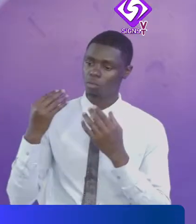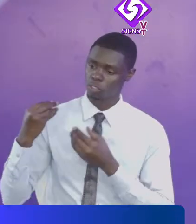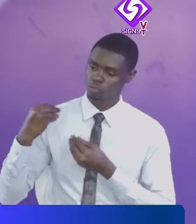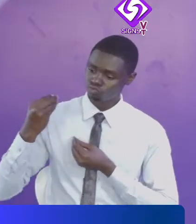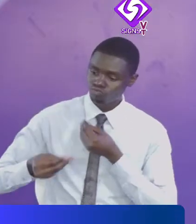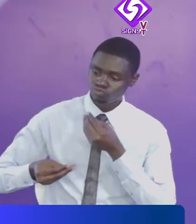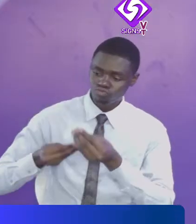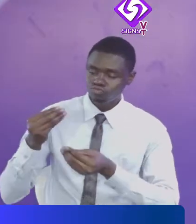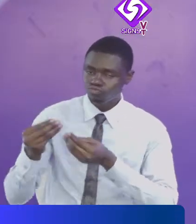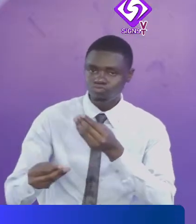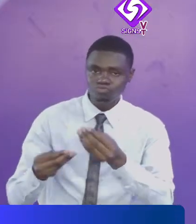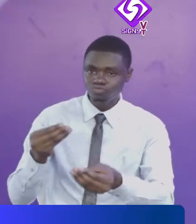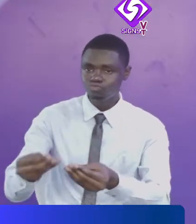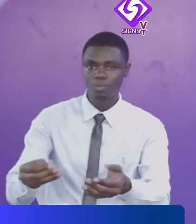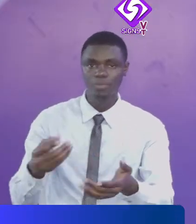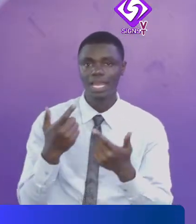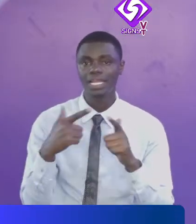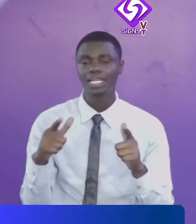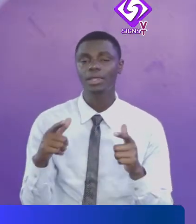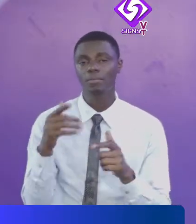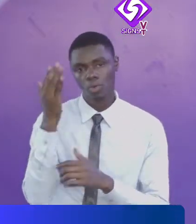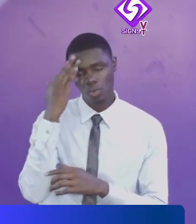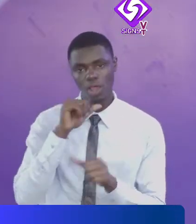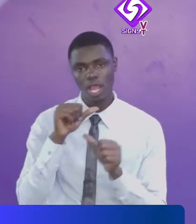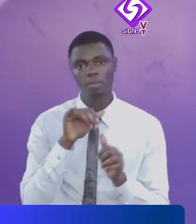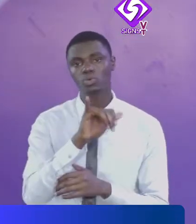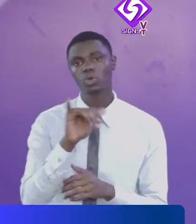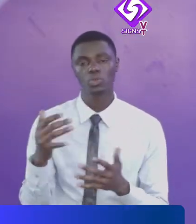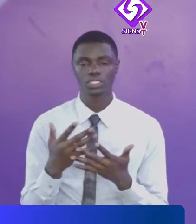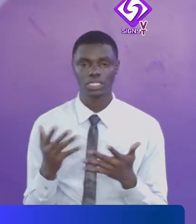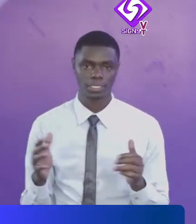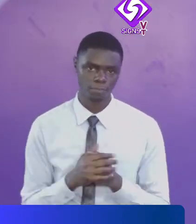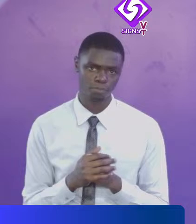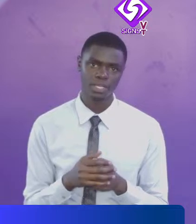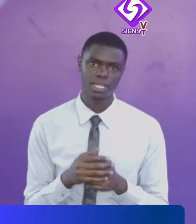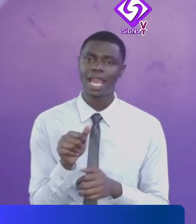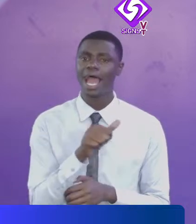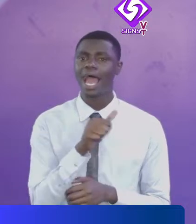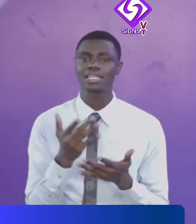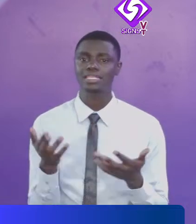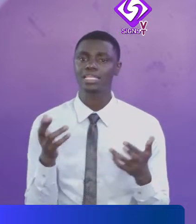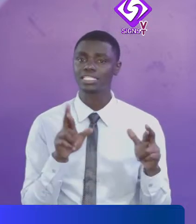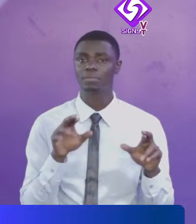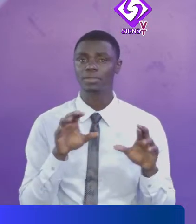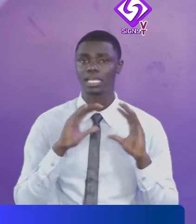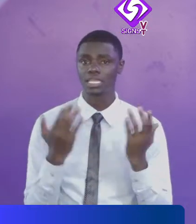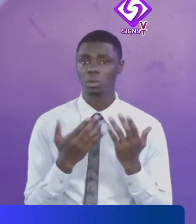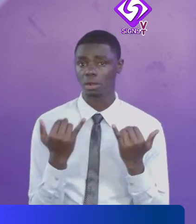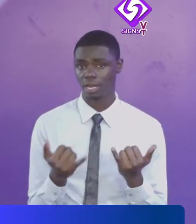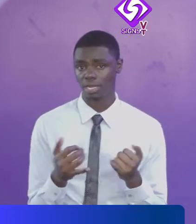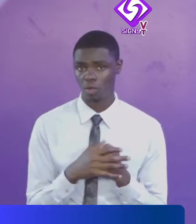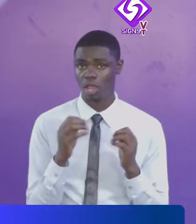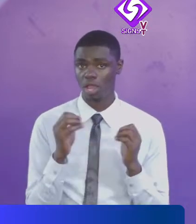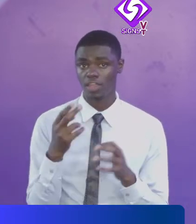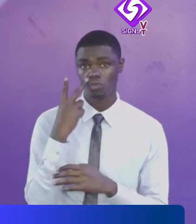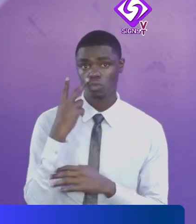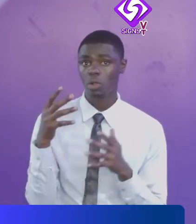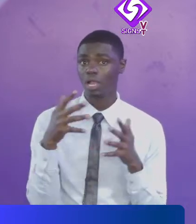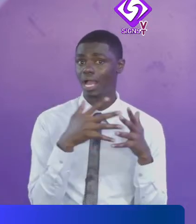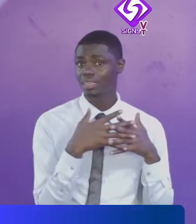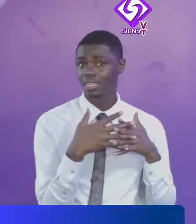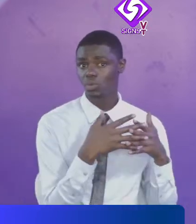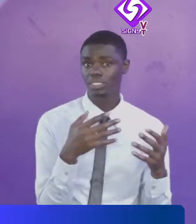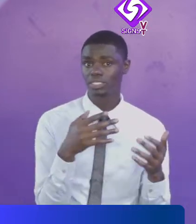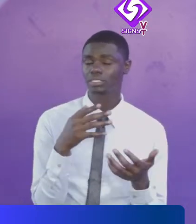next generation. Let them know about this. Because the other thing that is happening in the world right now, if you look at the US, the baby